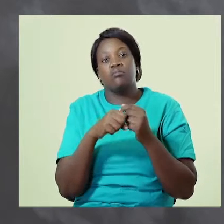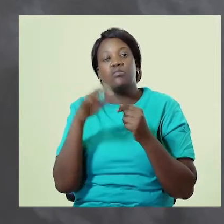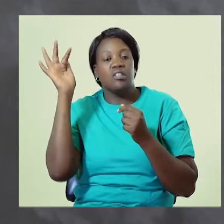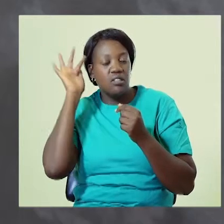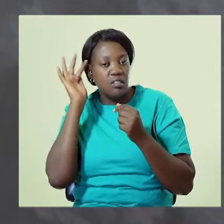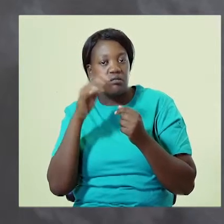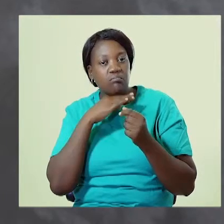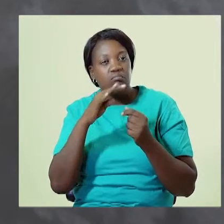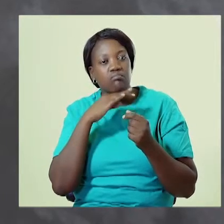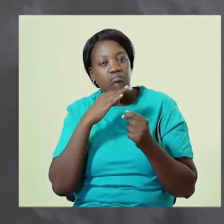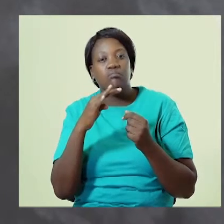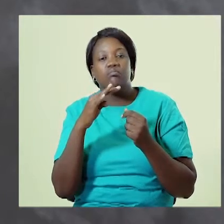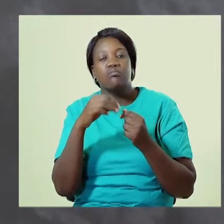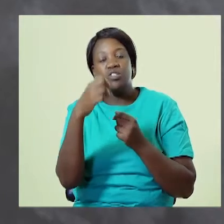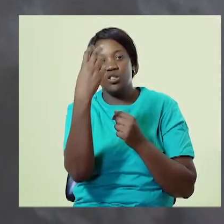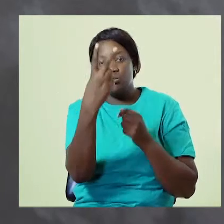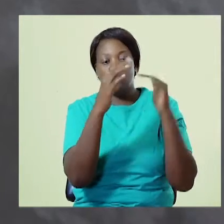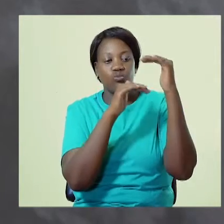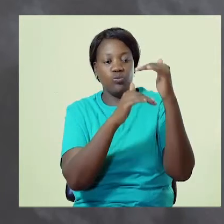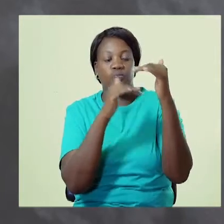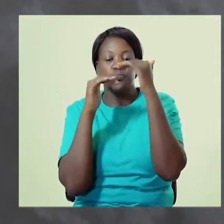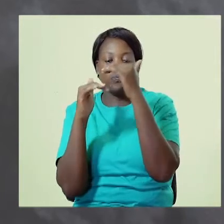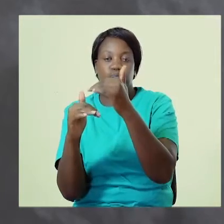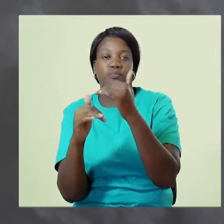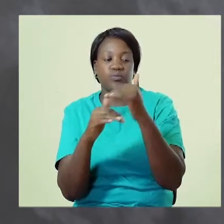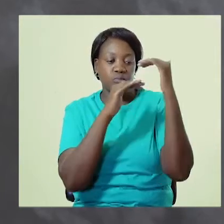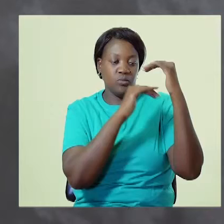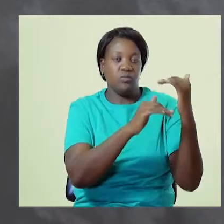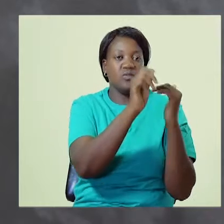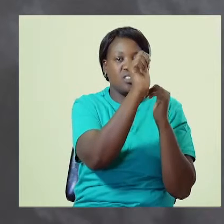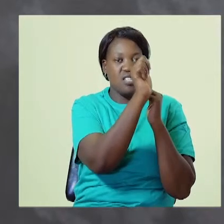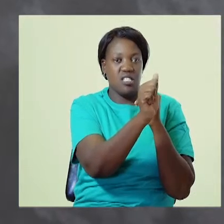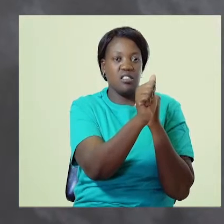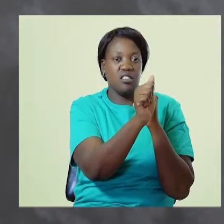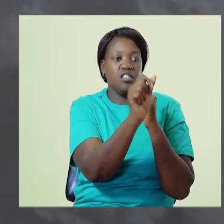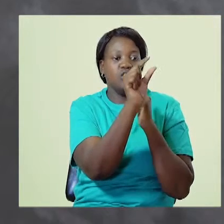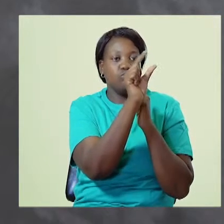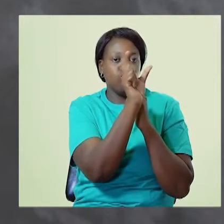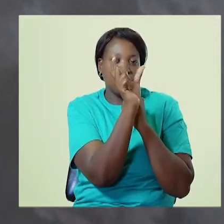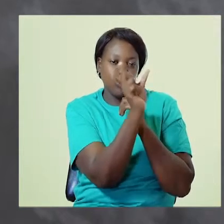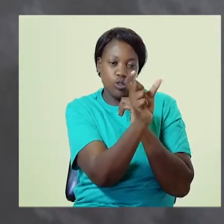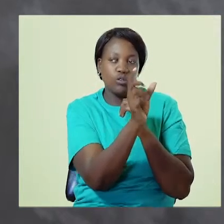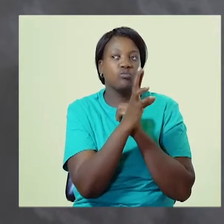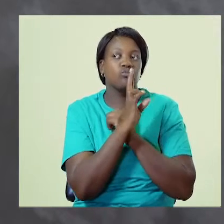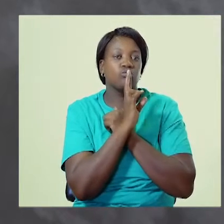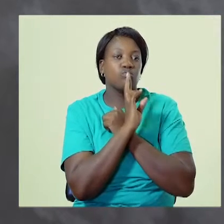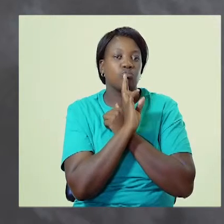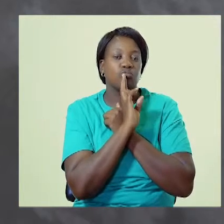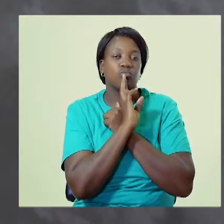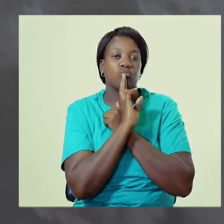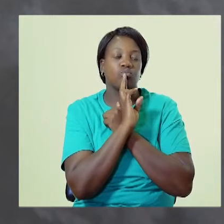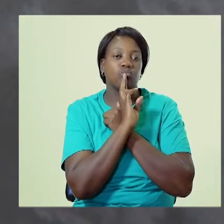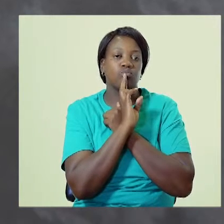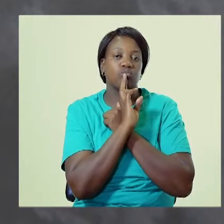comprehension exam consists of 2 sections. Section A is for short answers only, and you need to only give